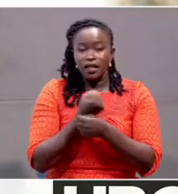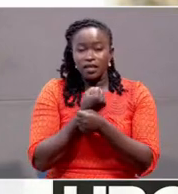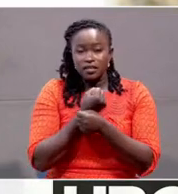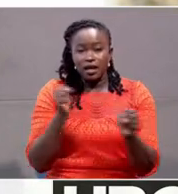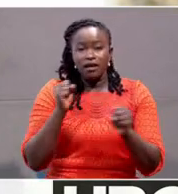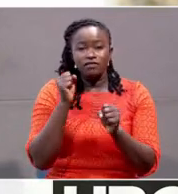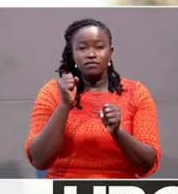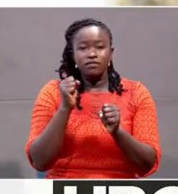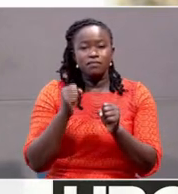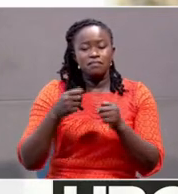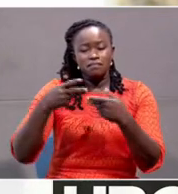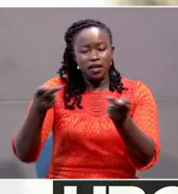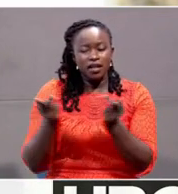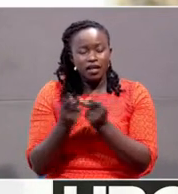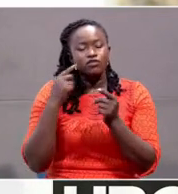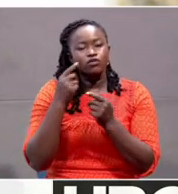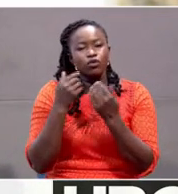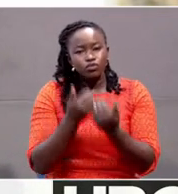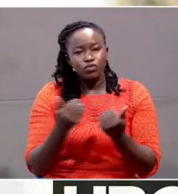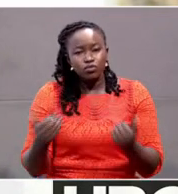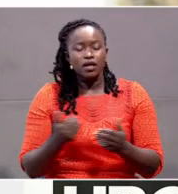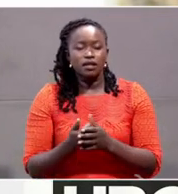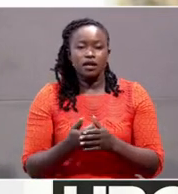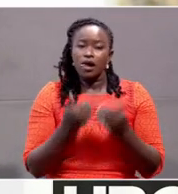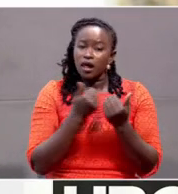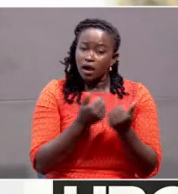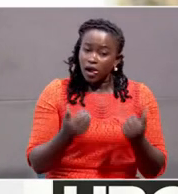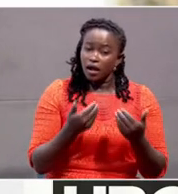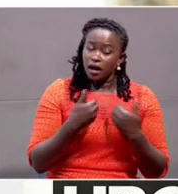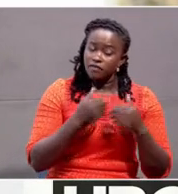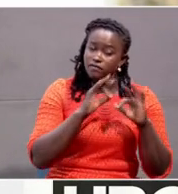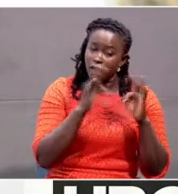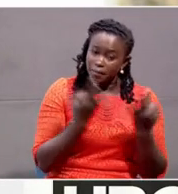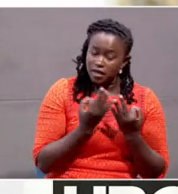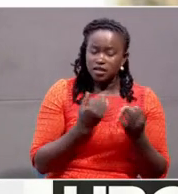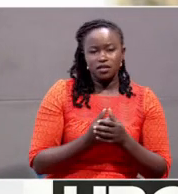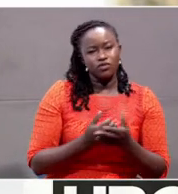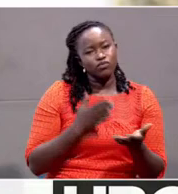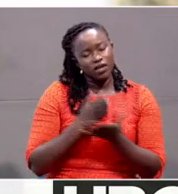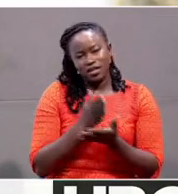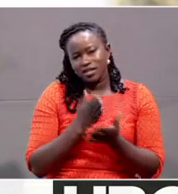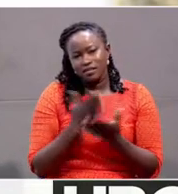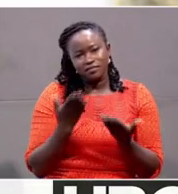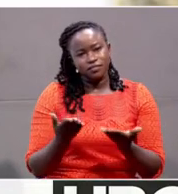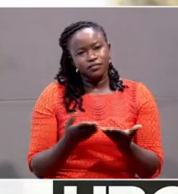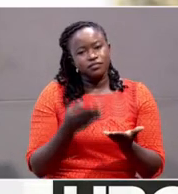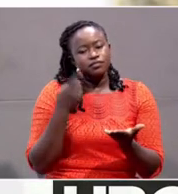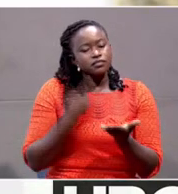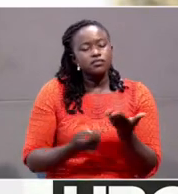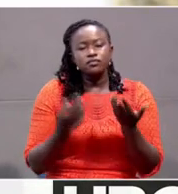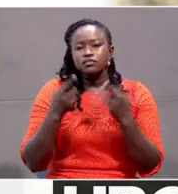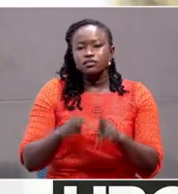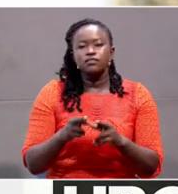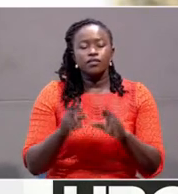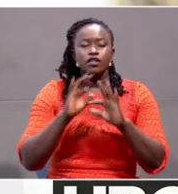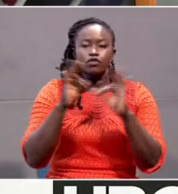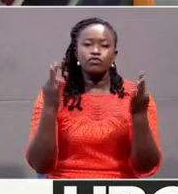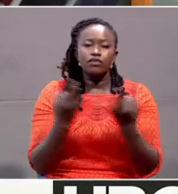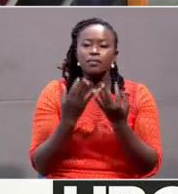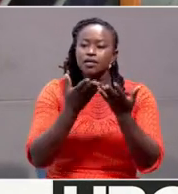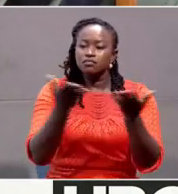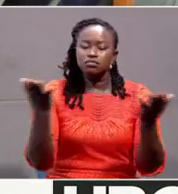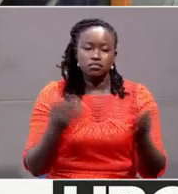haven for the children who have families? Really, what is happening to our families?